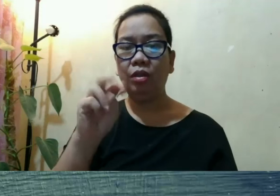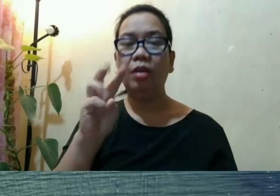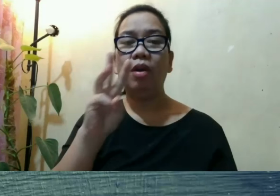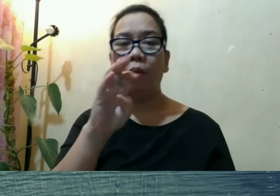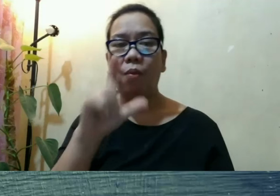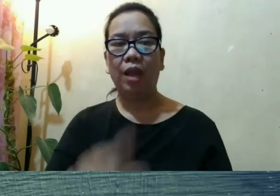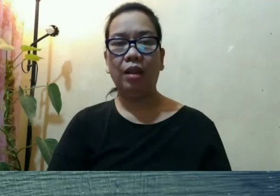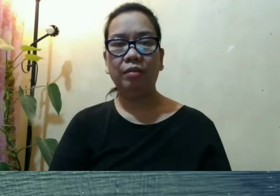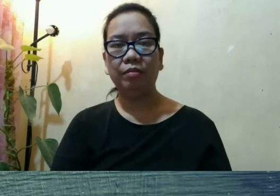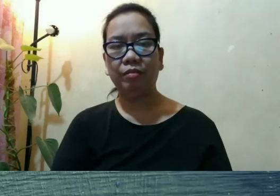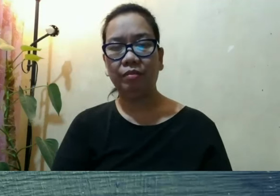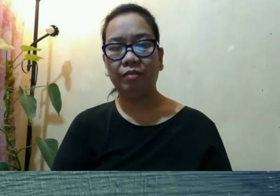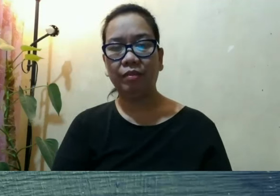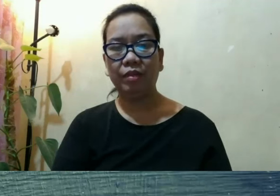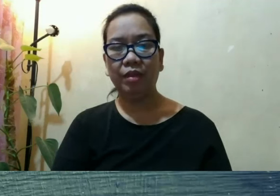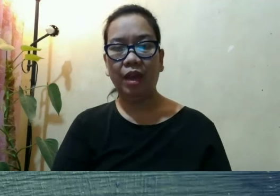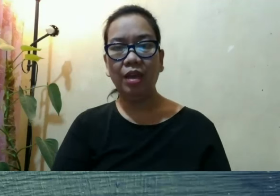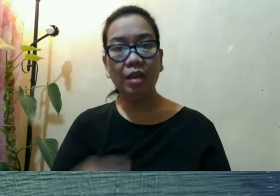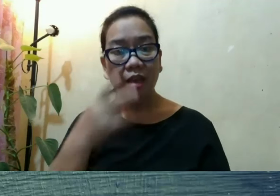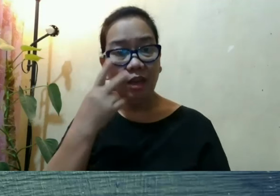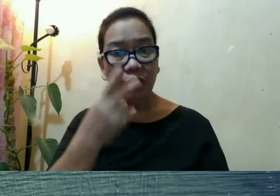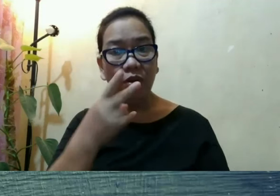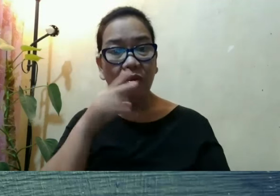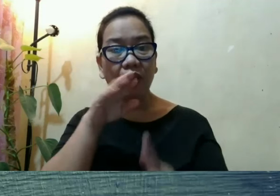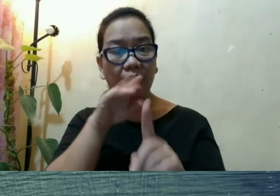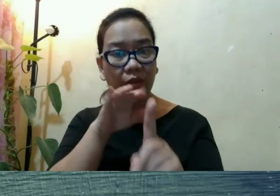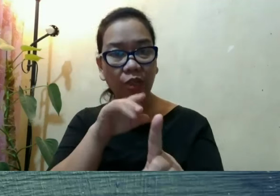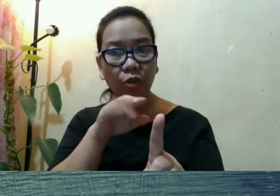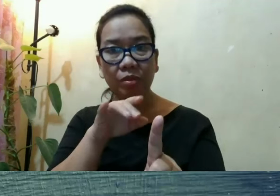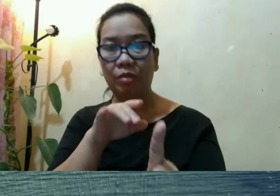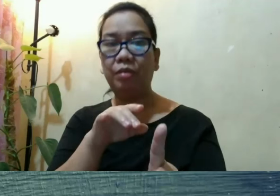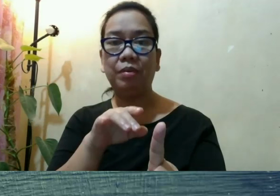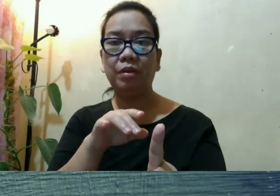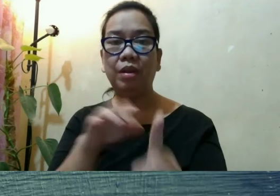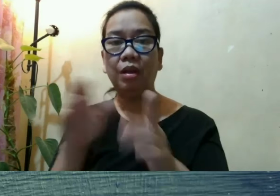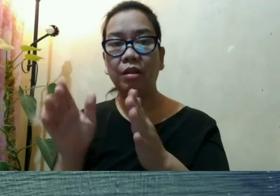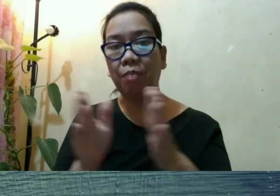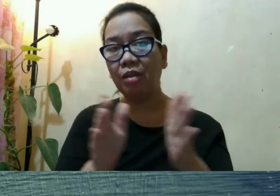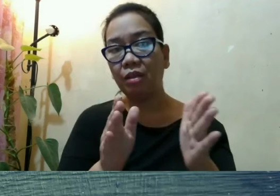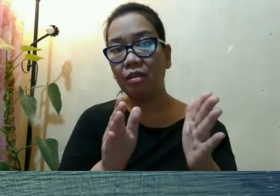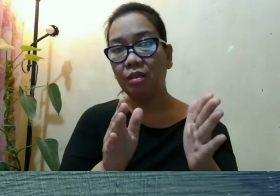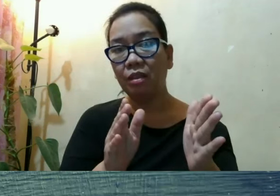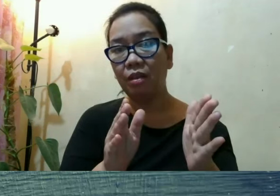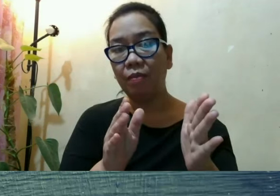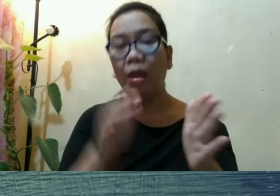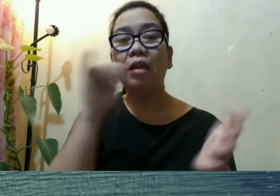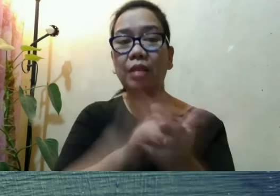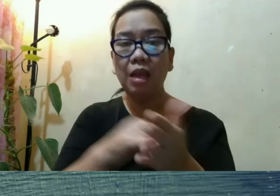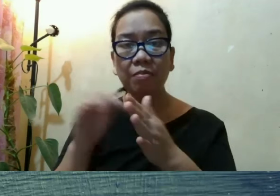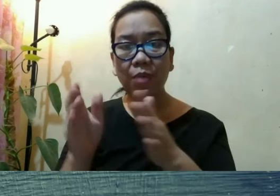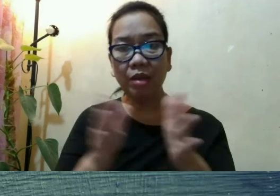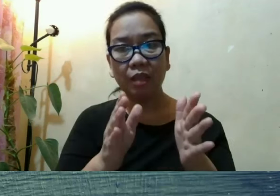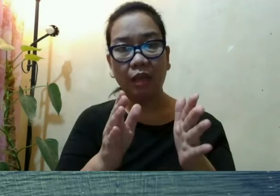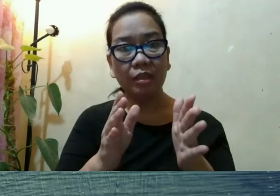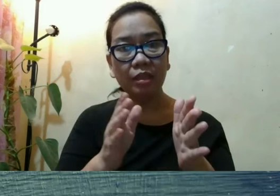injection well. Okay, you look and try to observe the process.